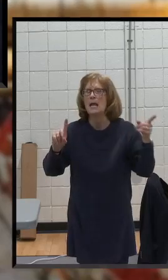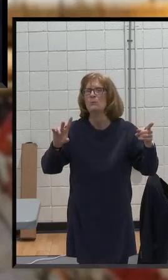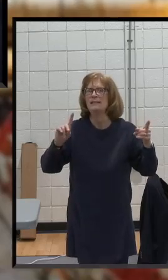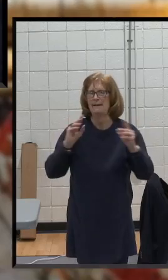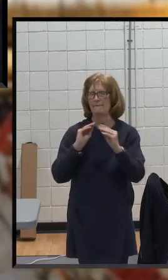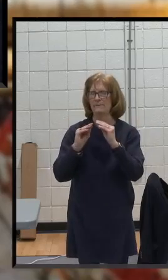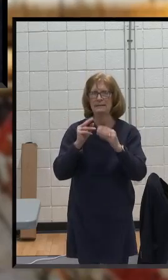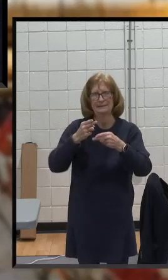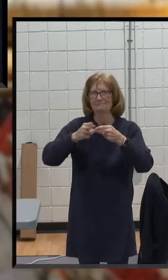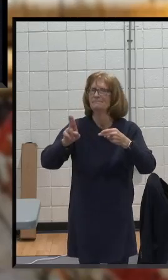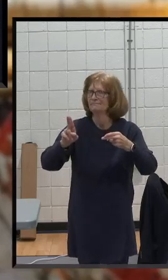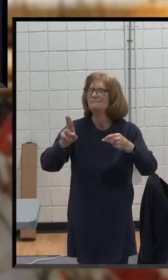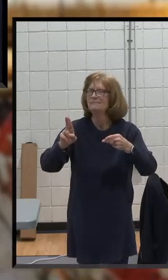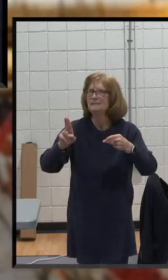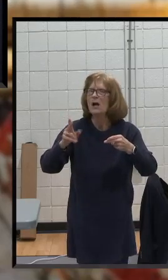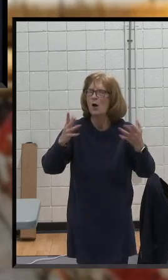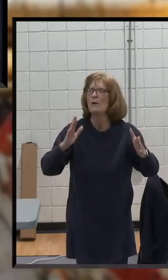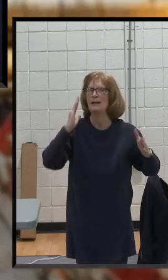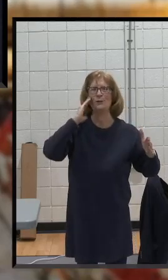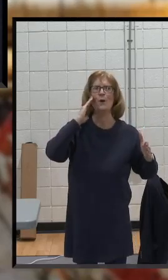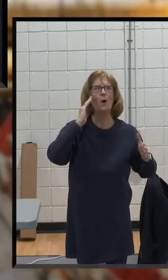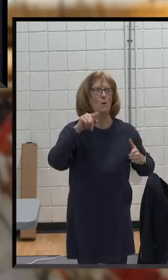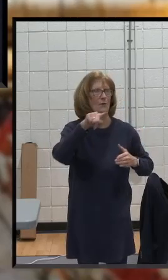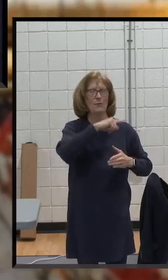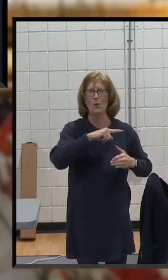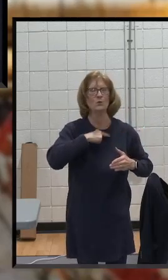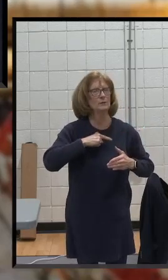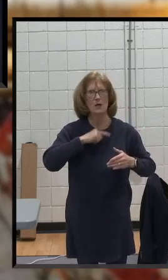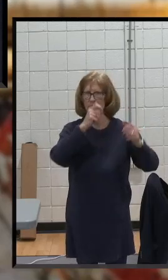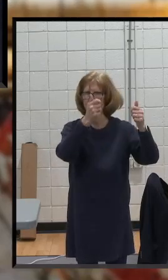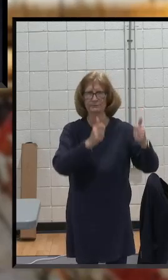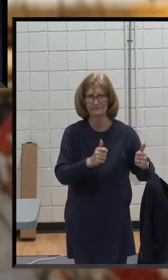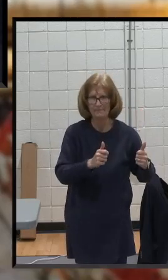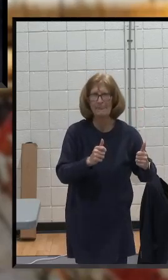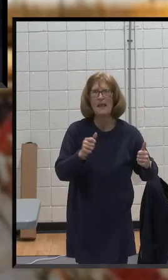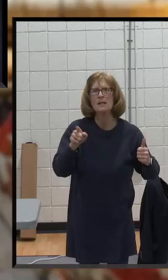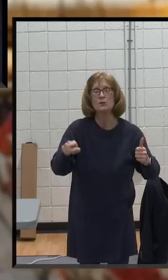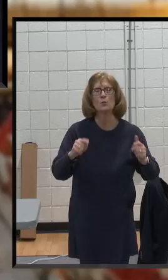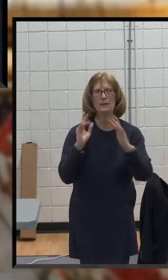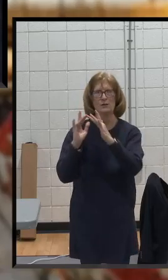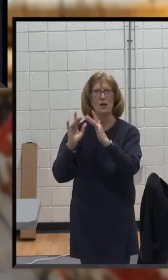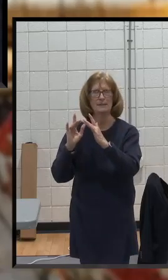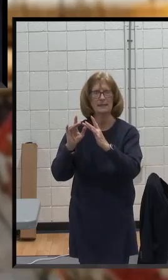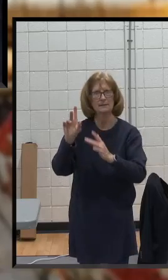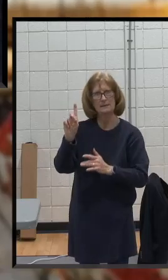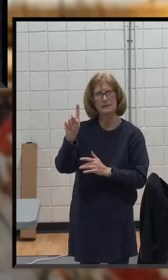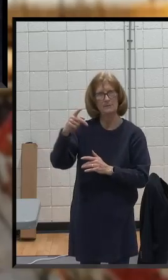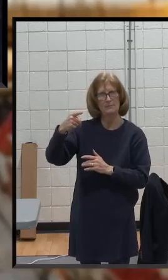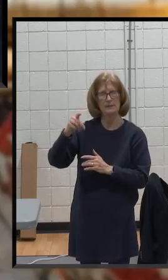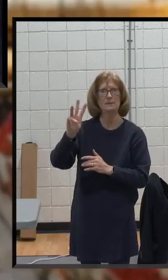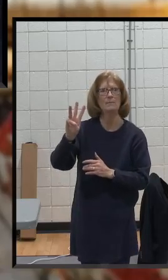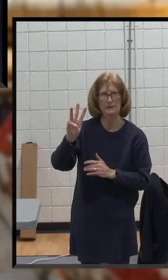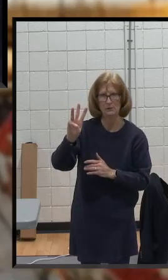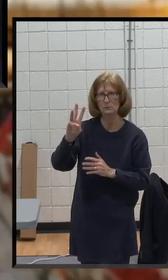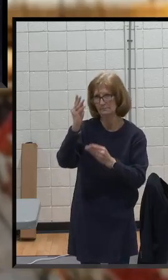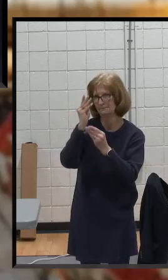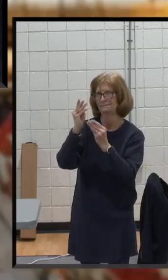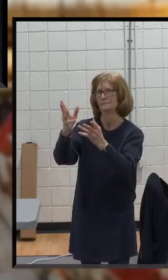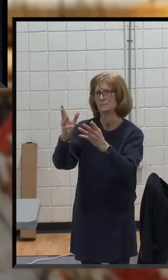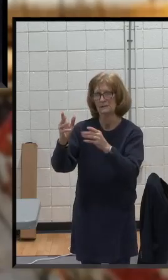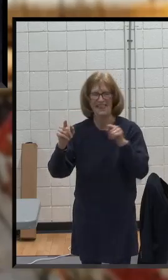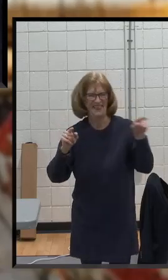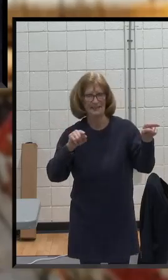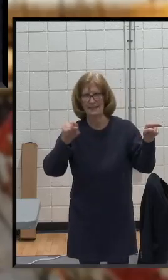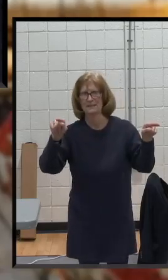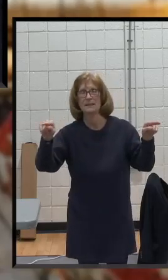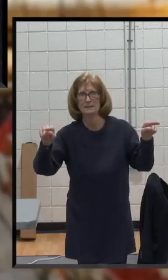age. So we're working with our folks in DPW, reporting things as they open up. And we'll be